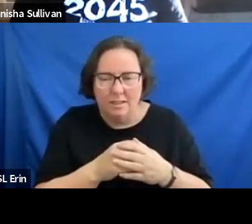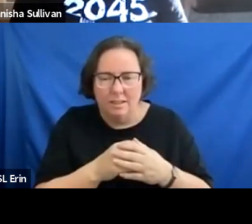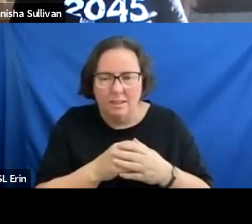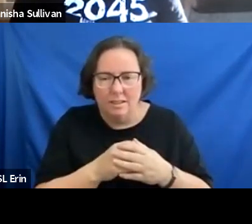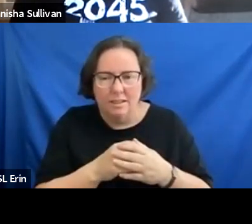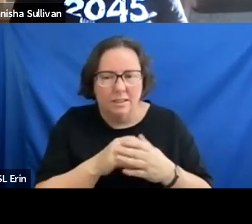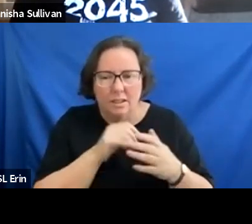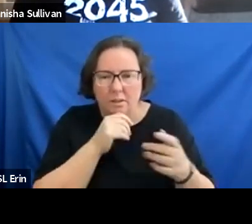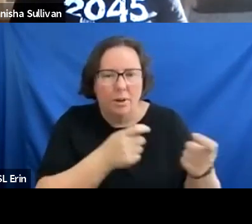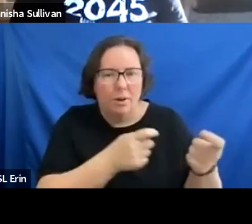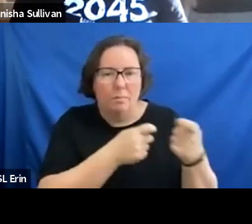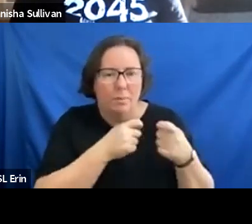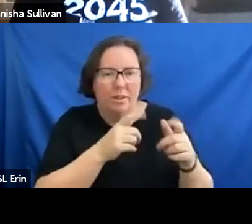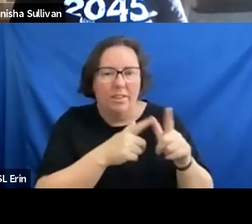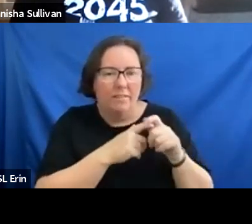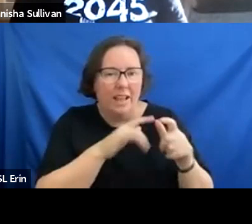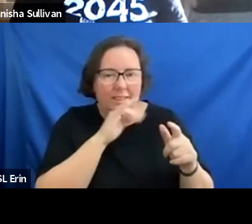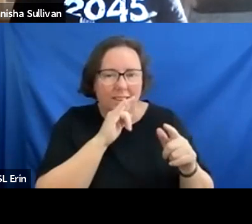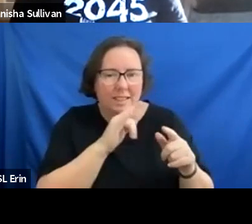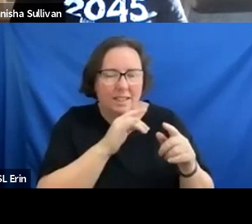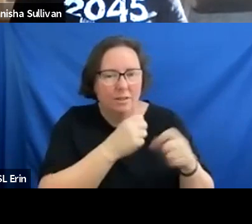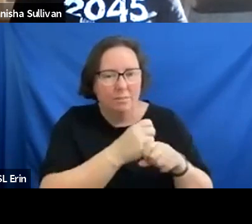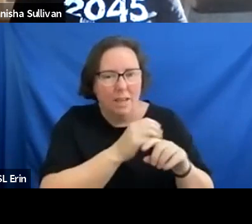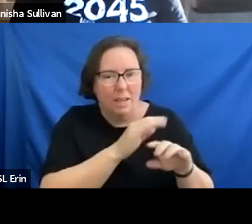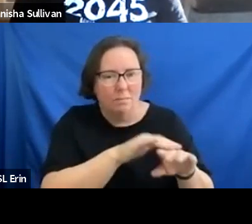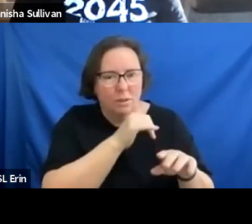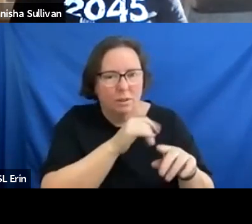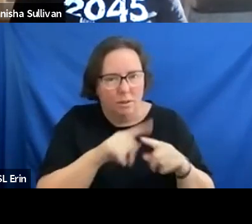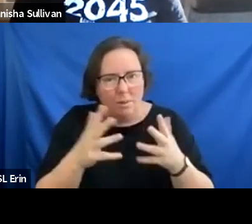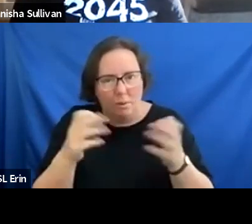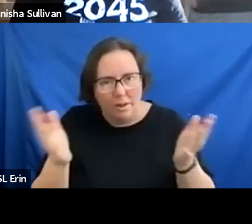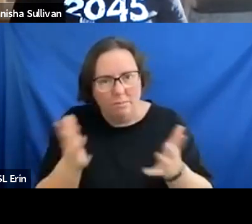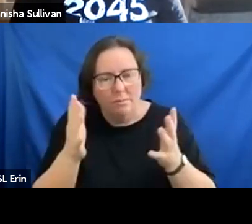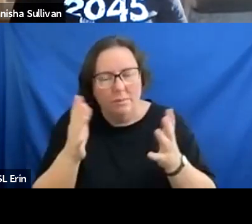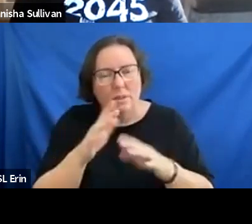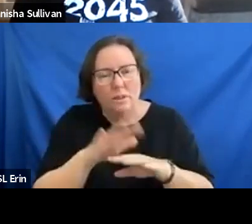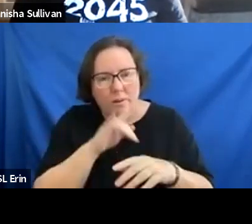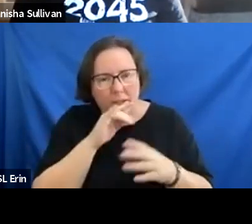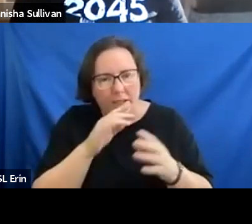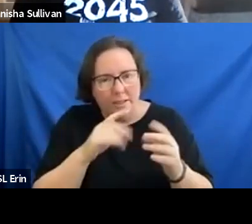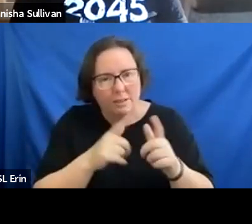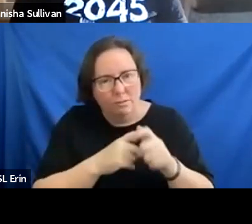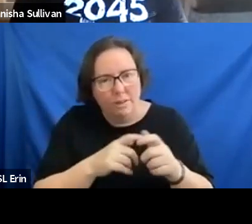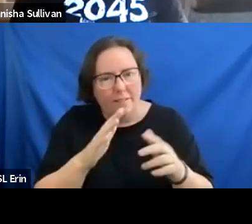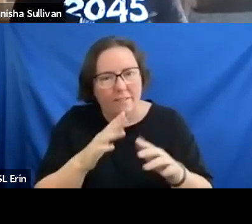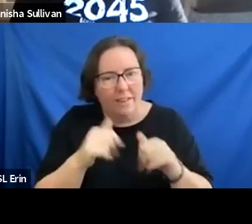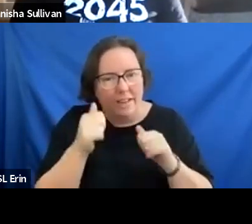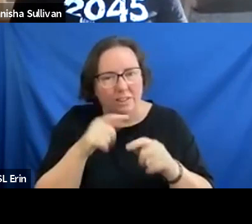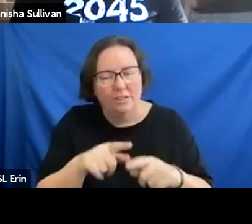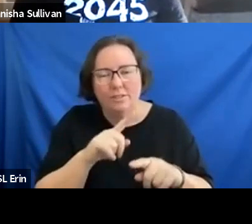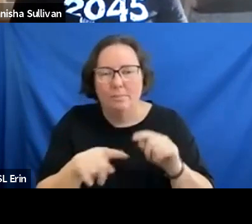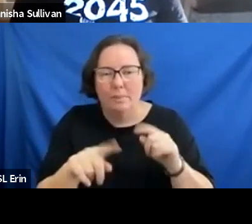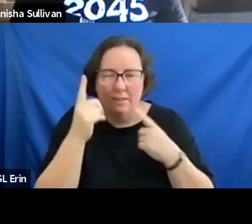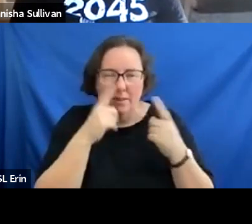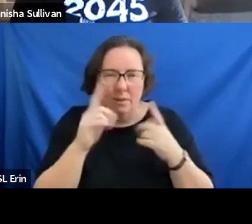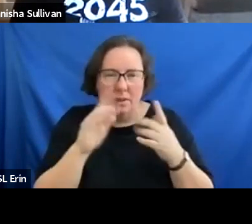their pace. We also want to help the slow kids move fast. So that's the strategy we have to use, thinking about that